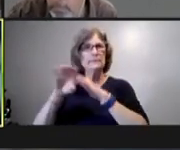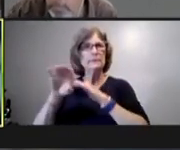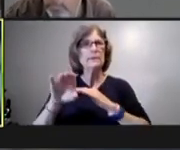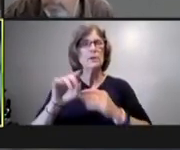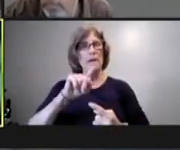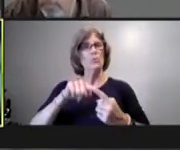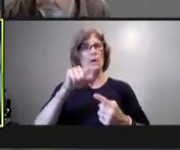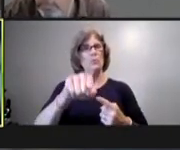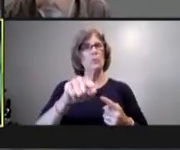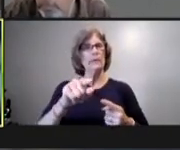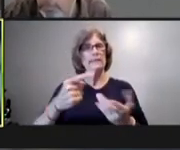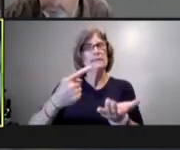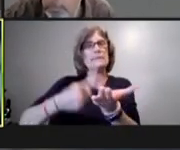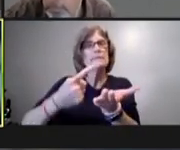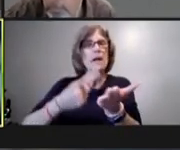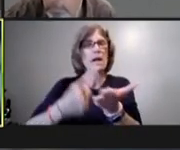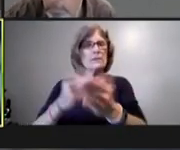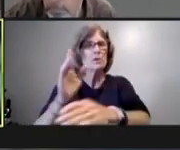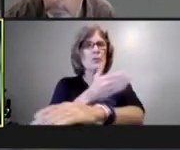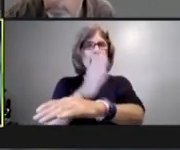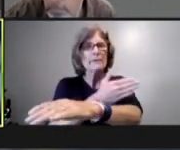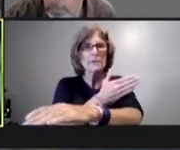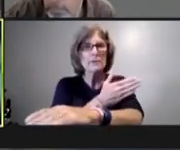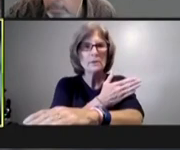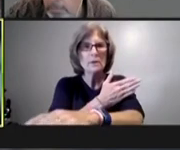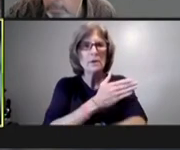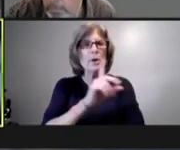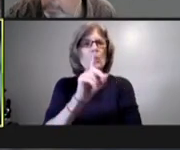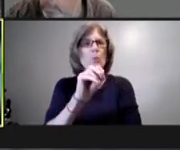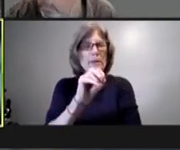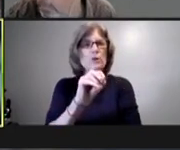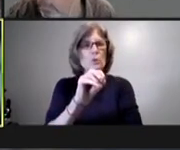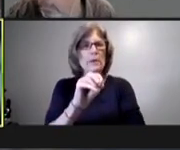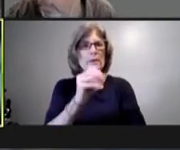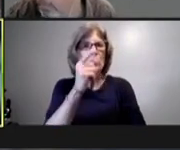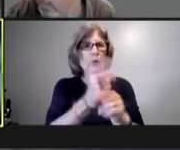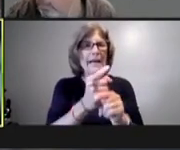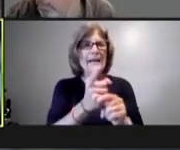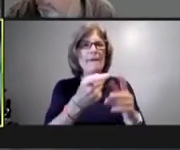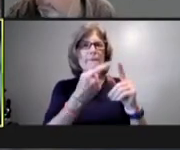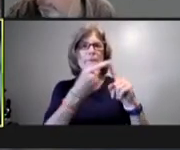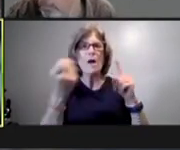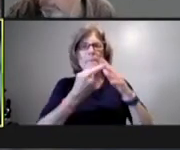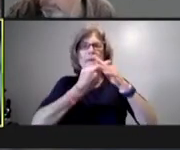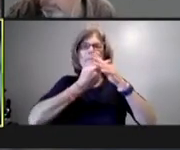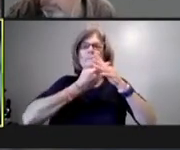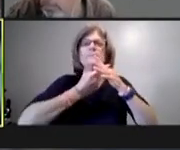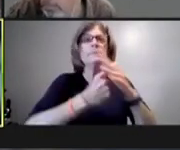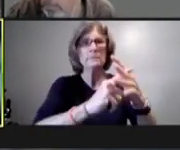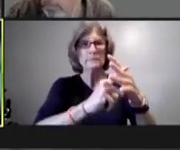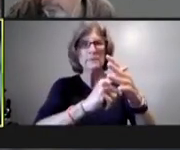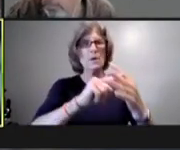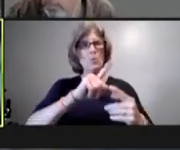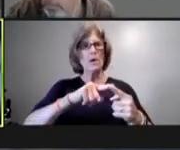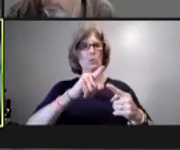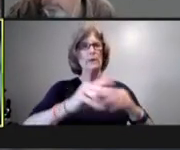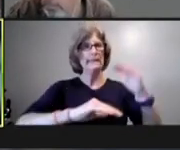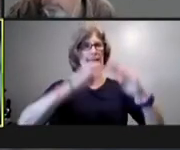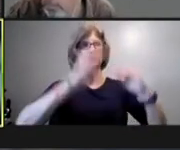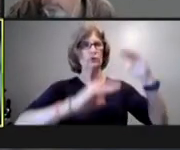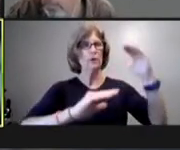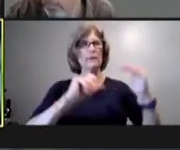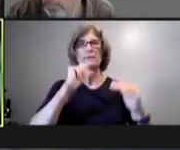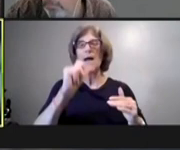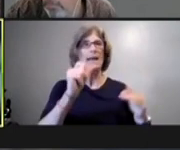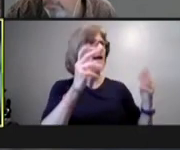proposed here is that we get it right at the point of construction, because it has such a meaningful impact